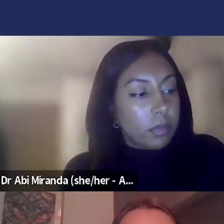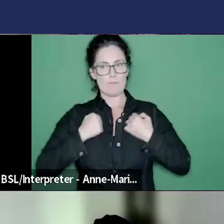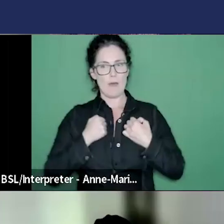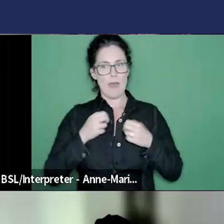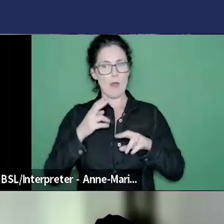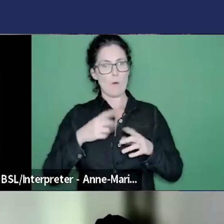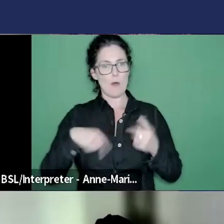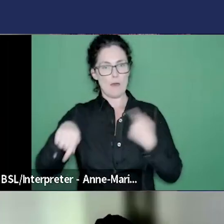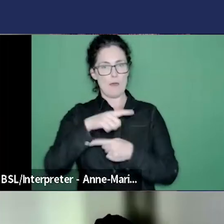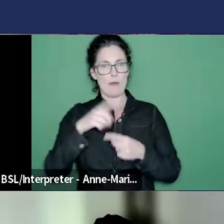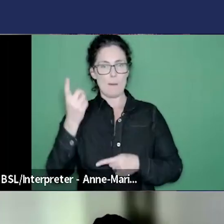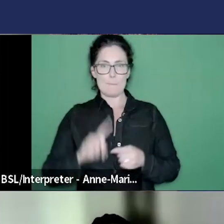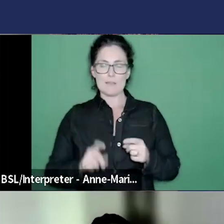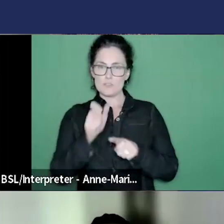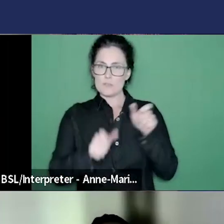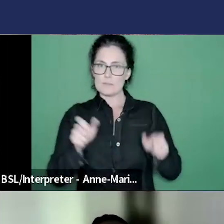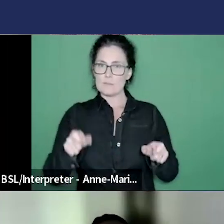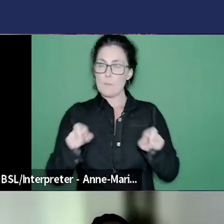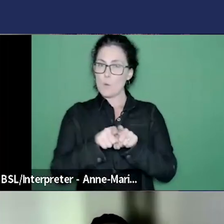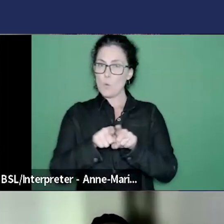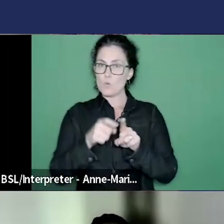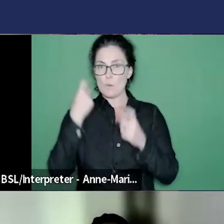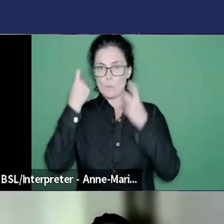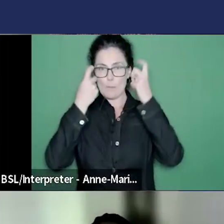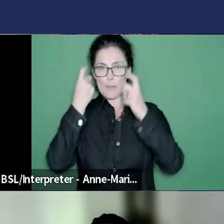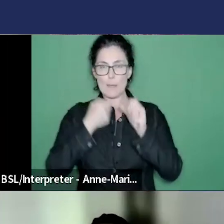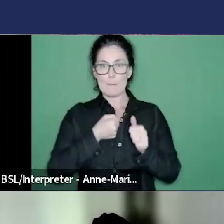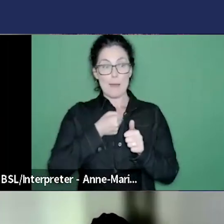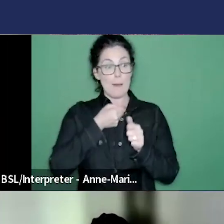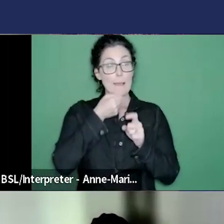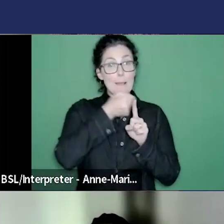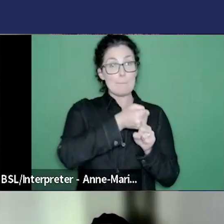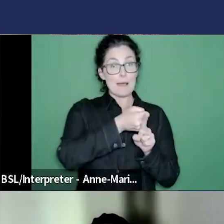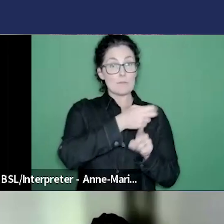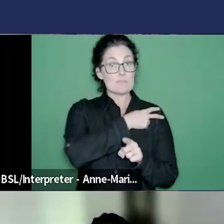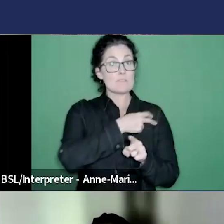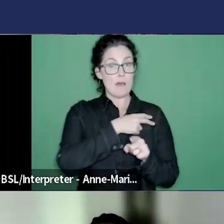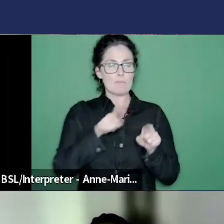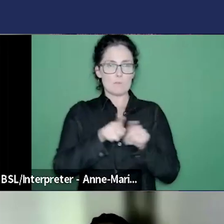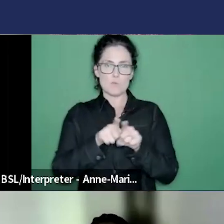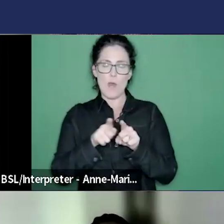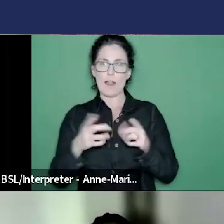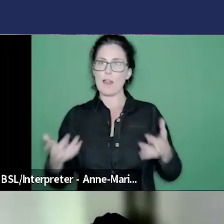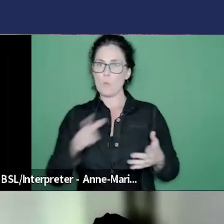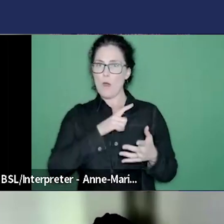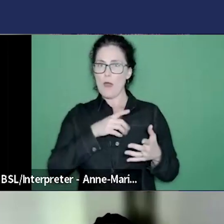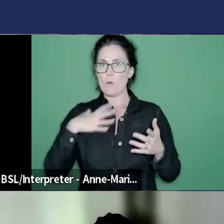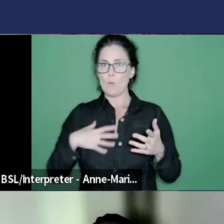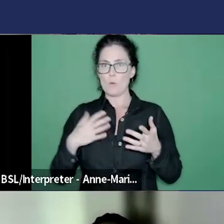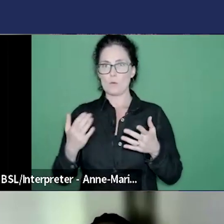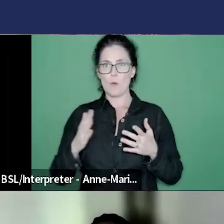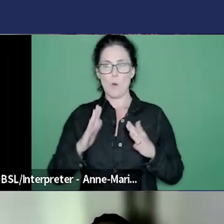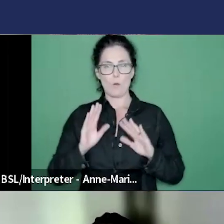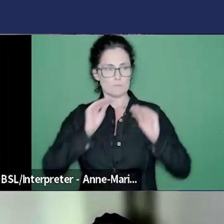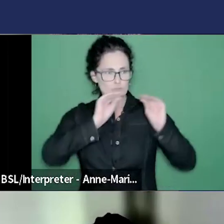population. But we also think about the impact that this can have on staff as well, because obviously we want not just well-trained